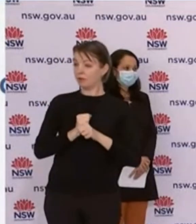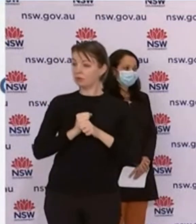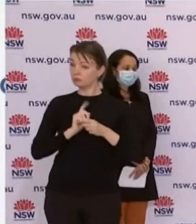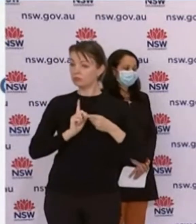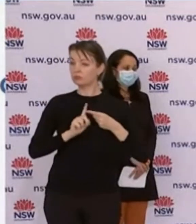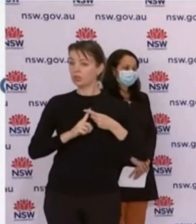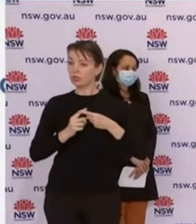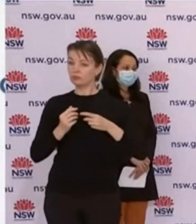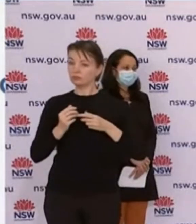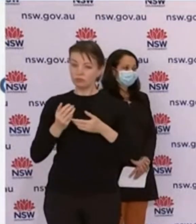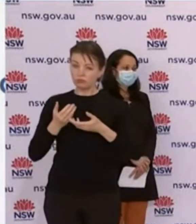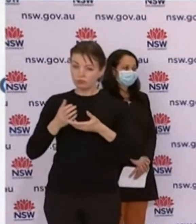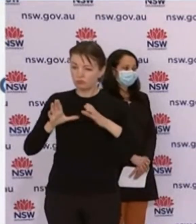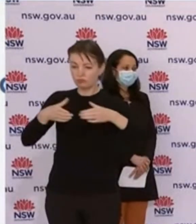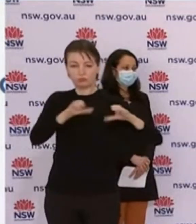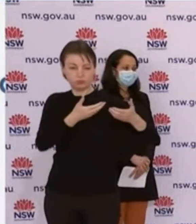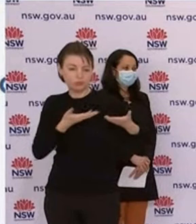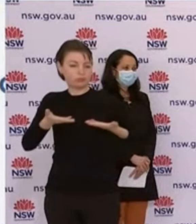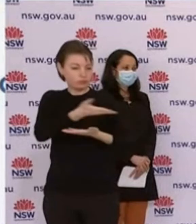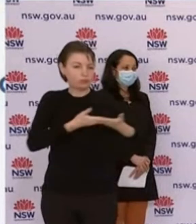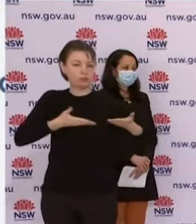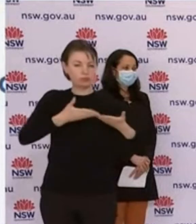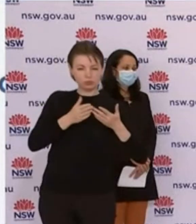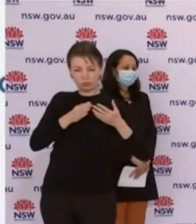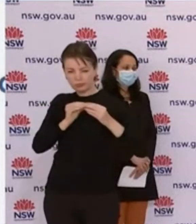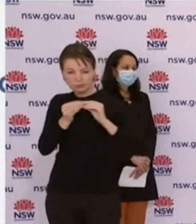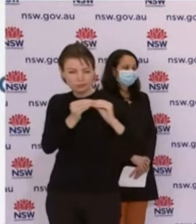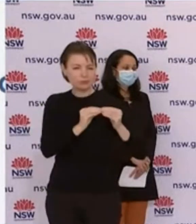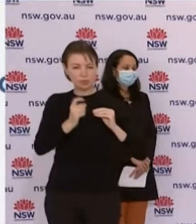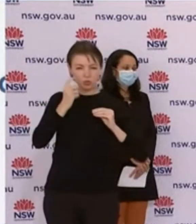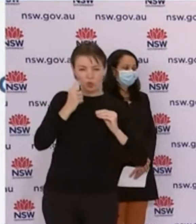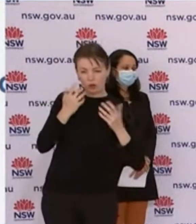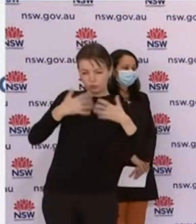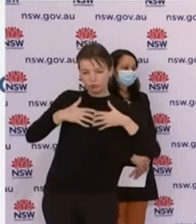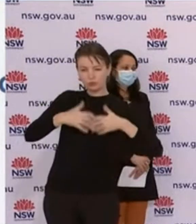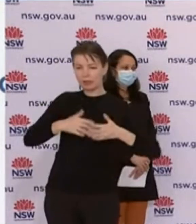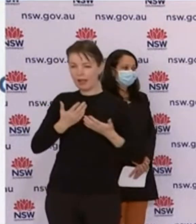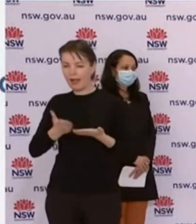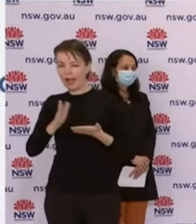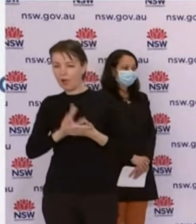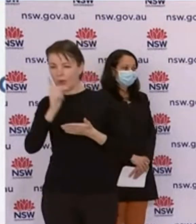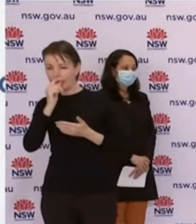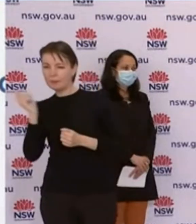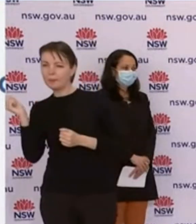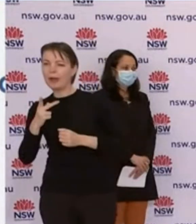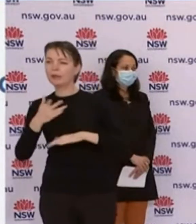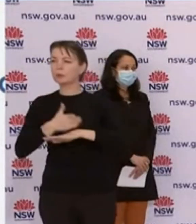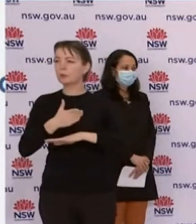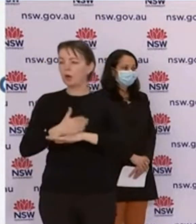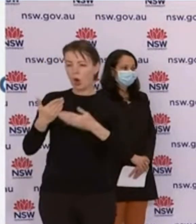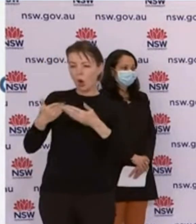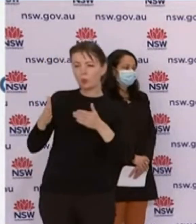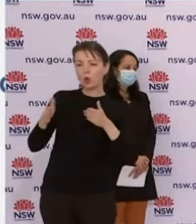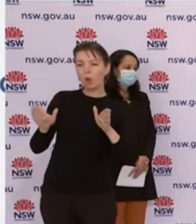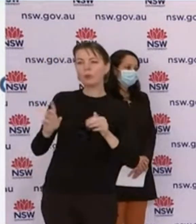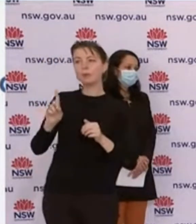70% double dose. We've made those plans very clear. It will be a very staged, very safe way to go back, but we're asking